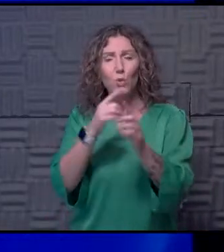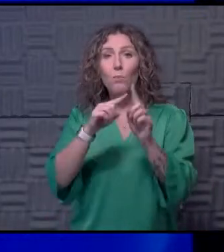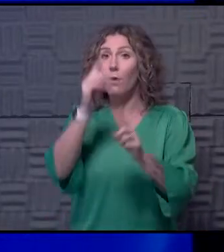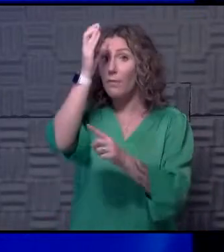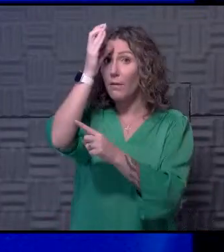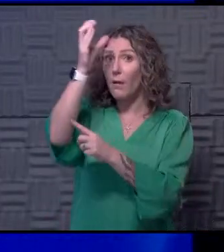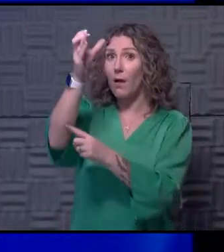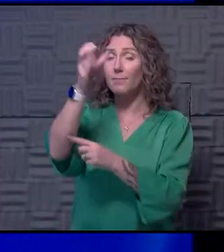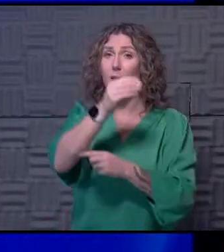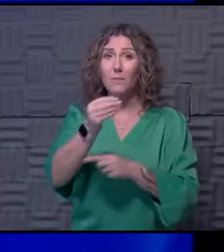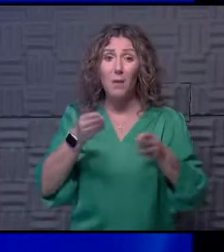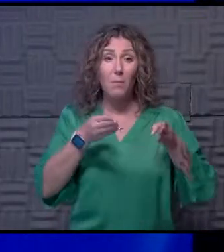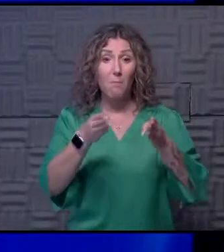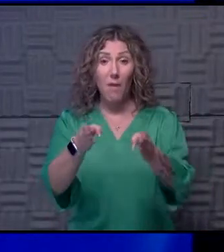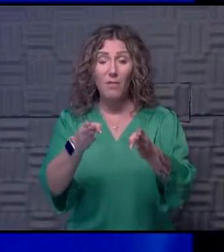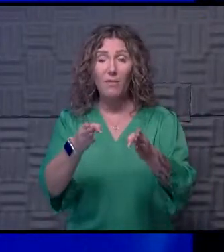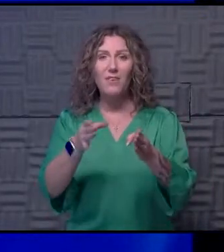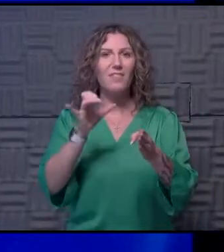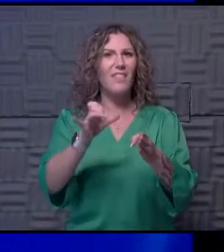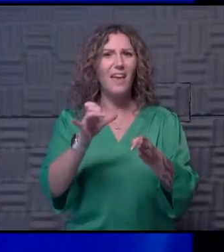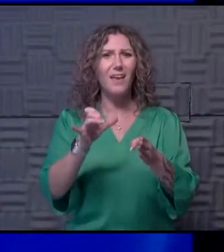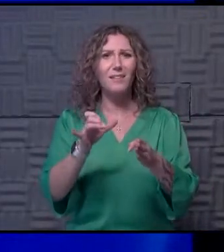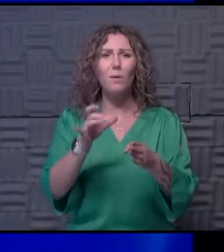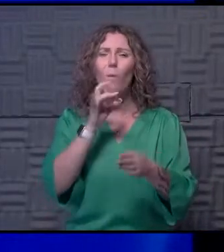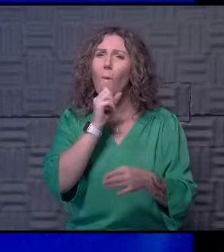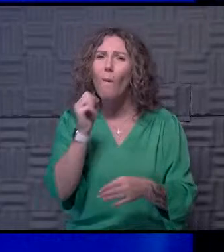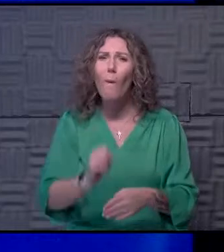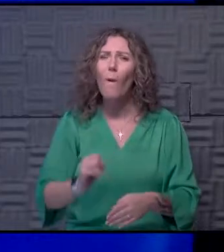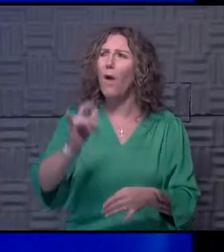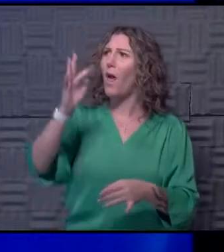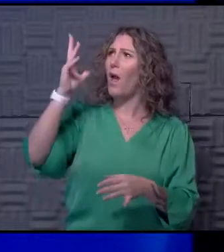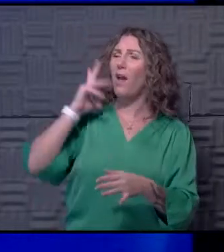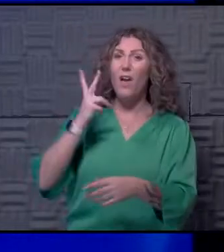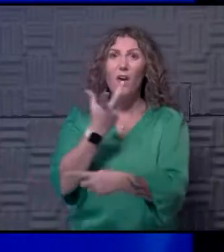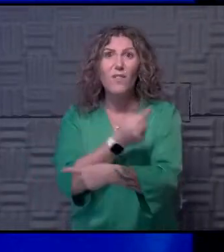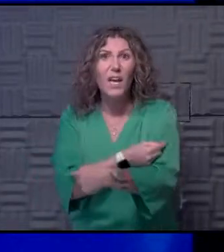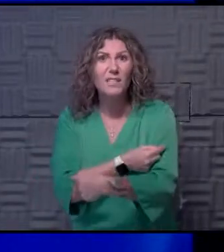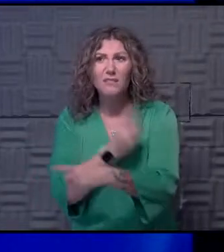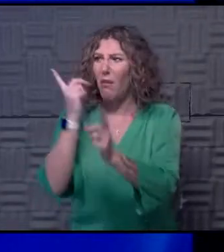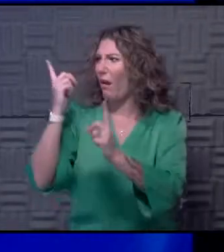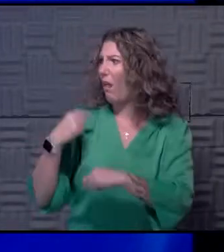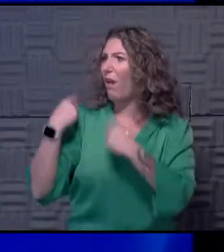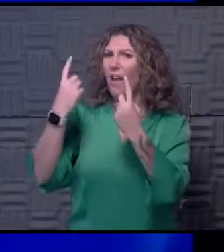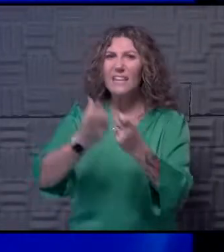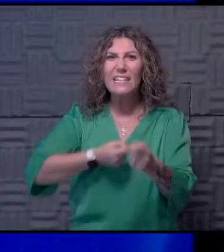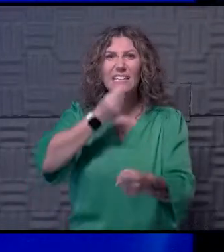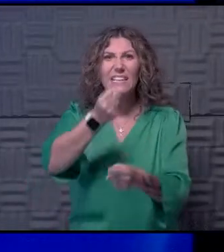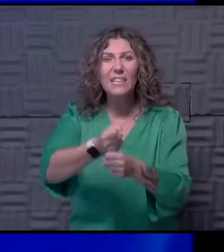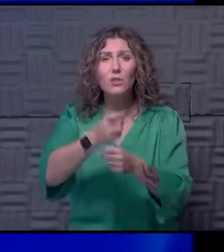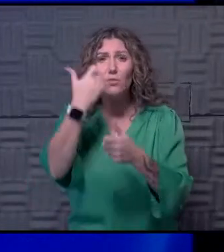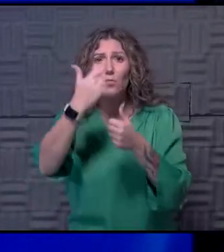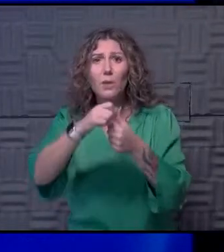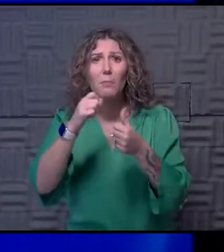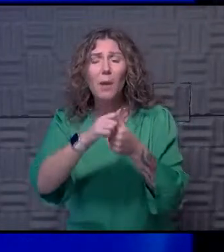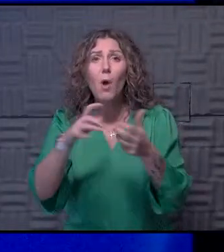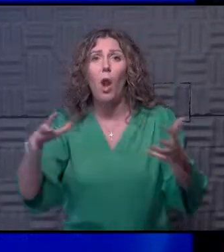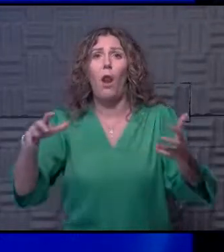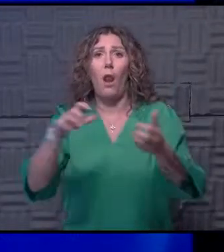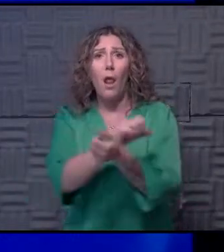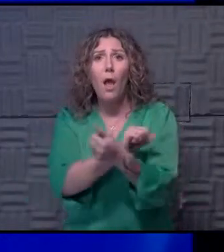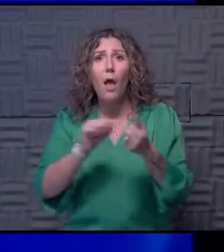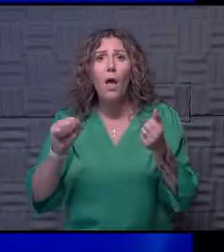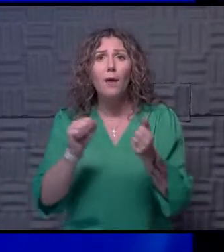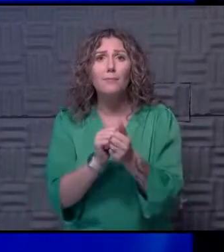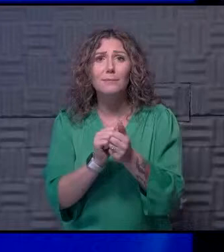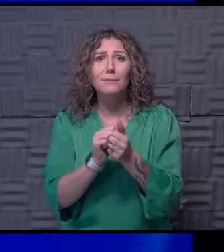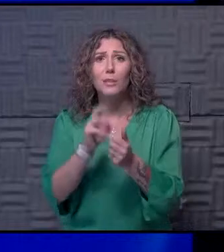and the methodology is old. And vaccines have been around for many years now. Remember, they've helped us eradicate